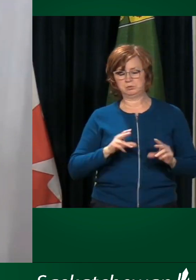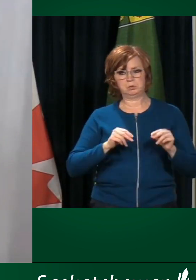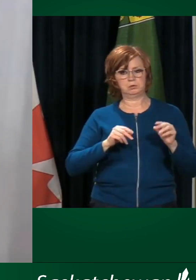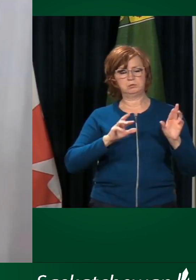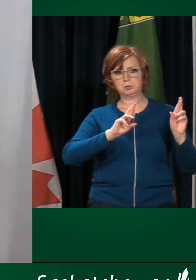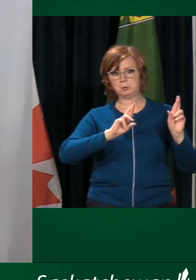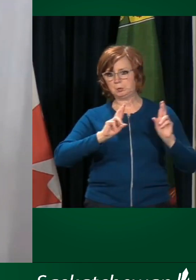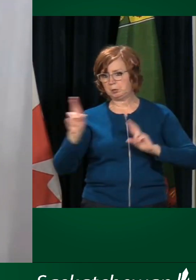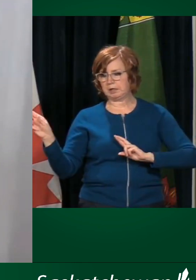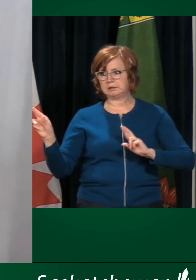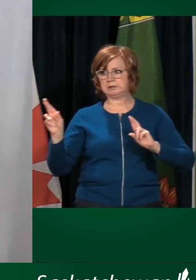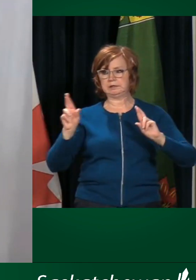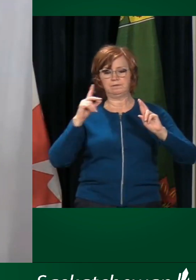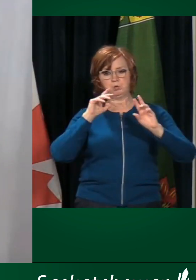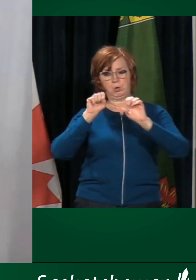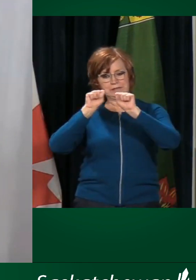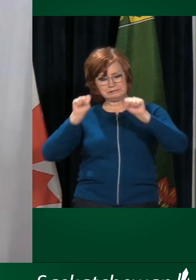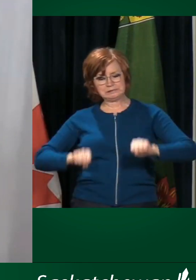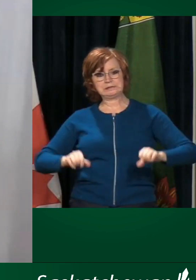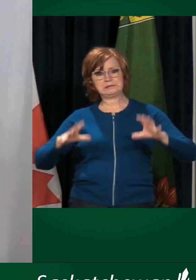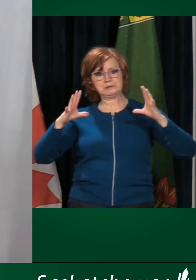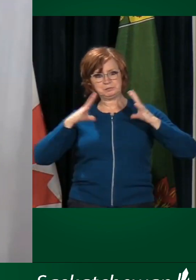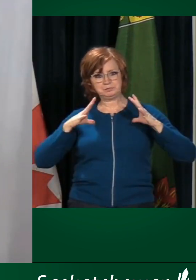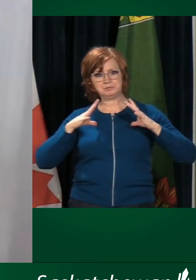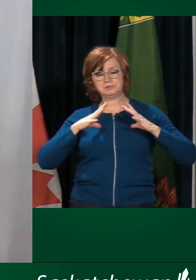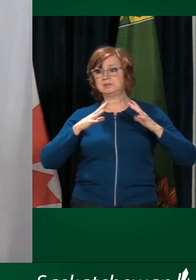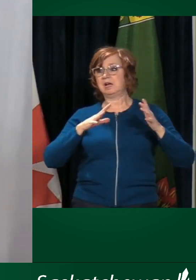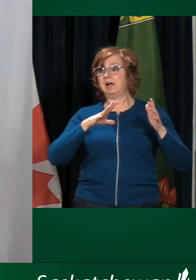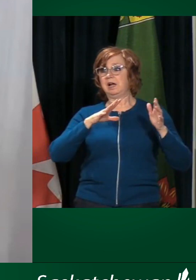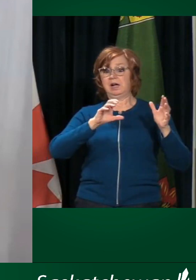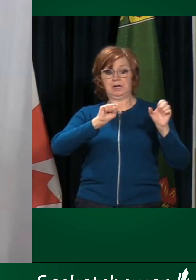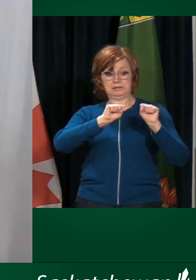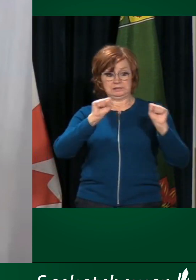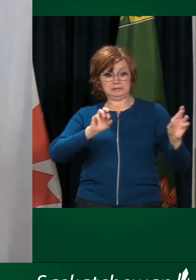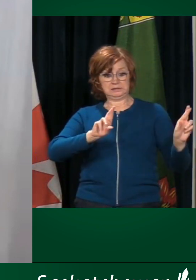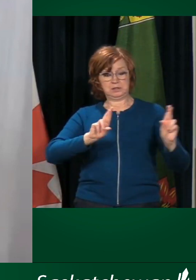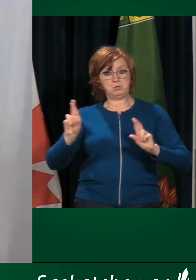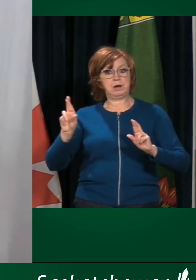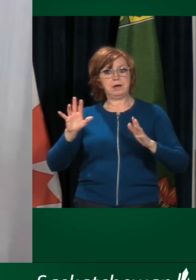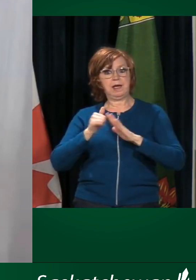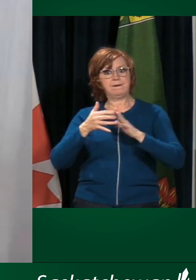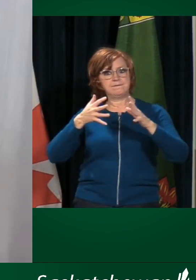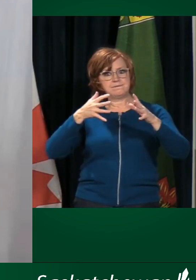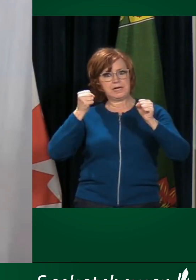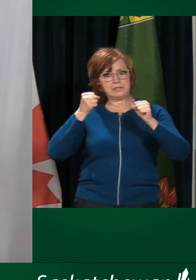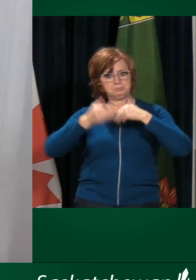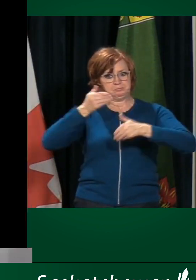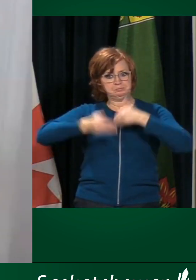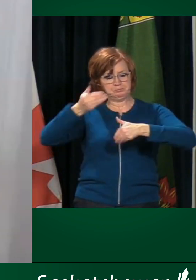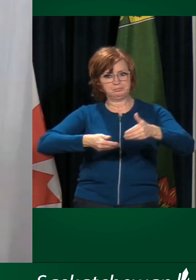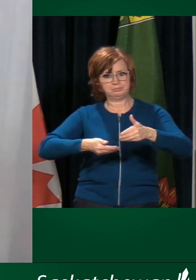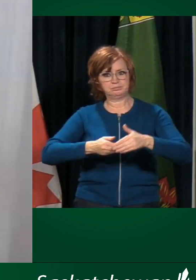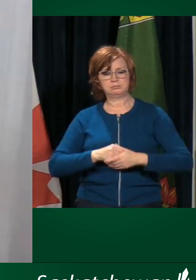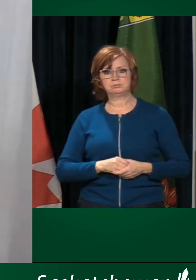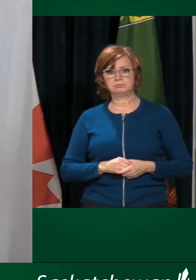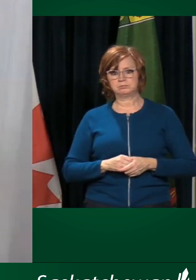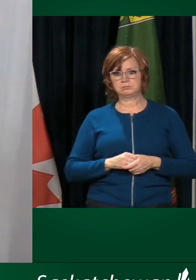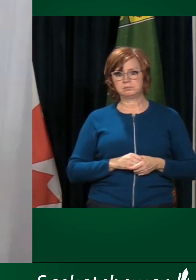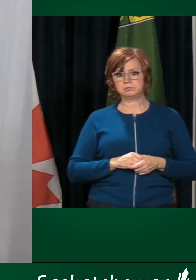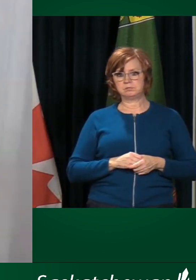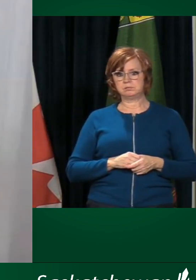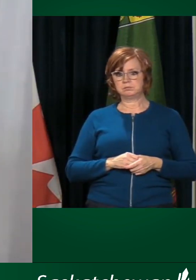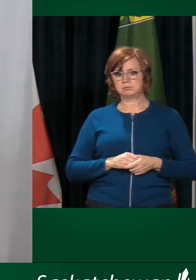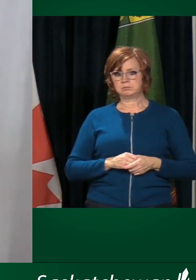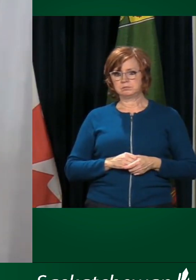to help plan and make sure that our system is ready and quickly ready to be able to stand up care and provide the best care we can